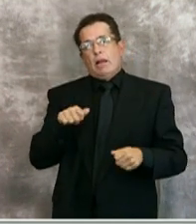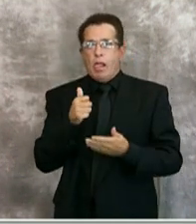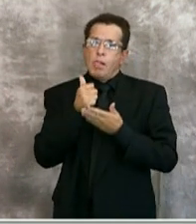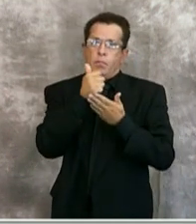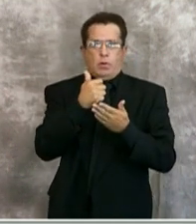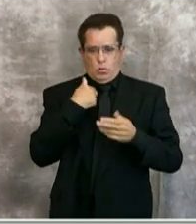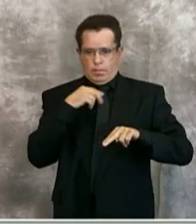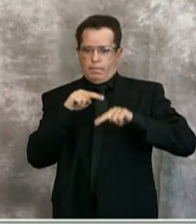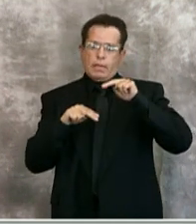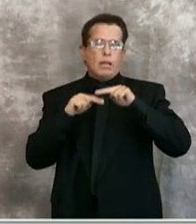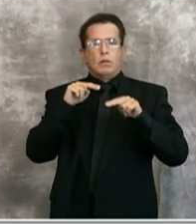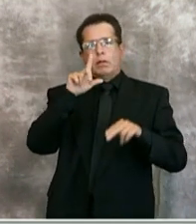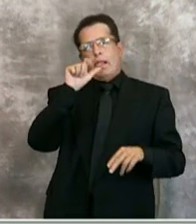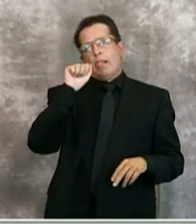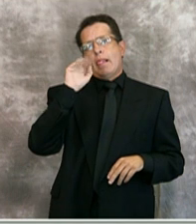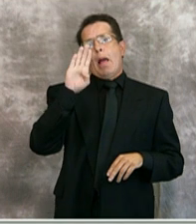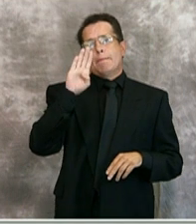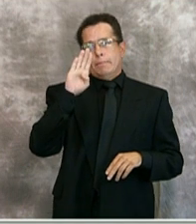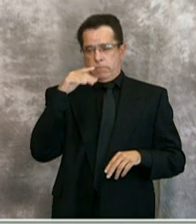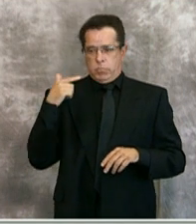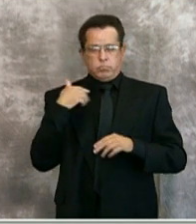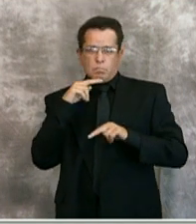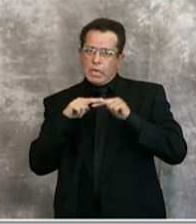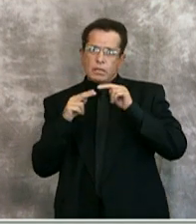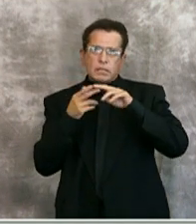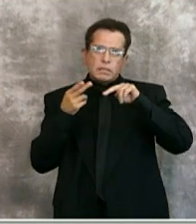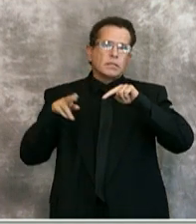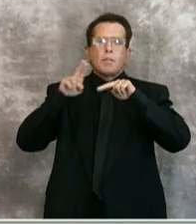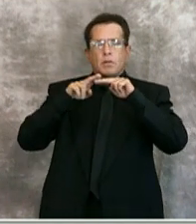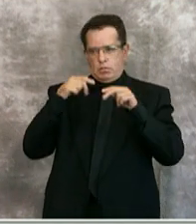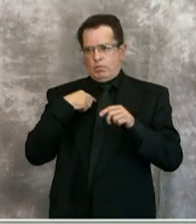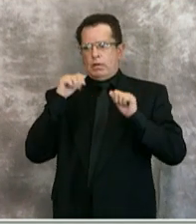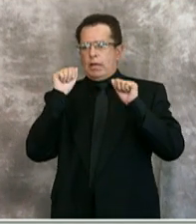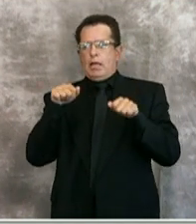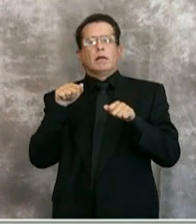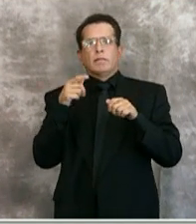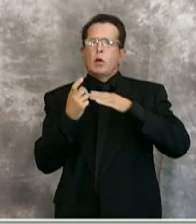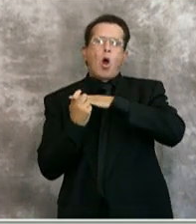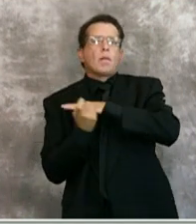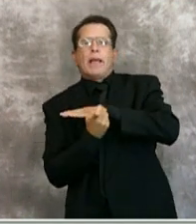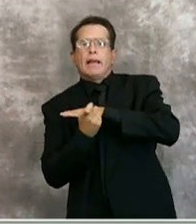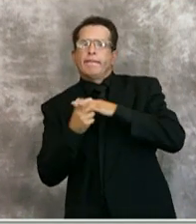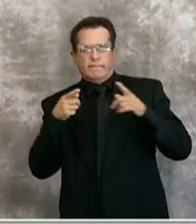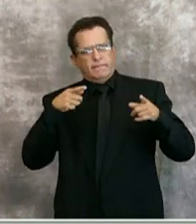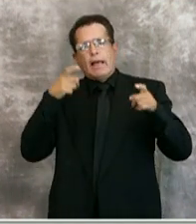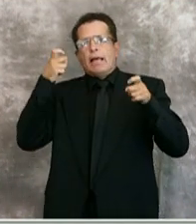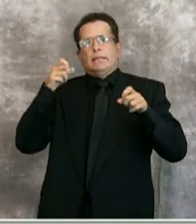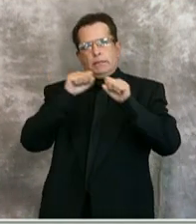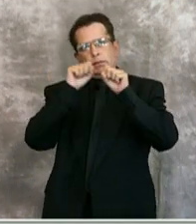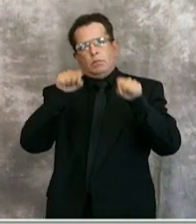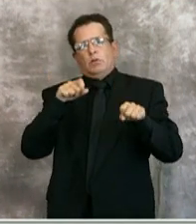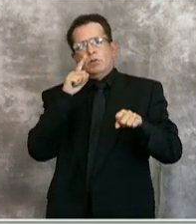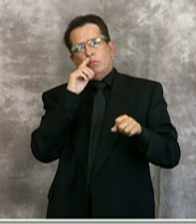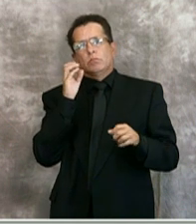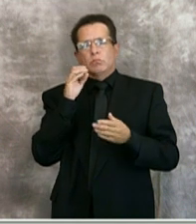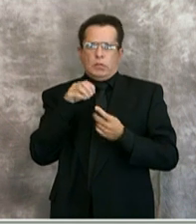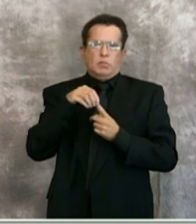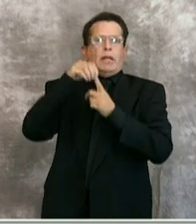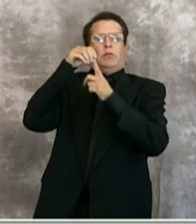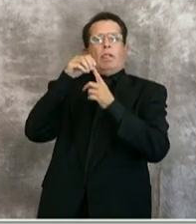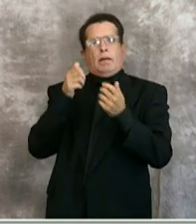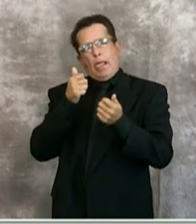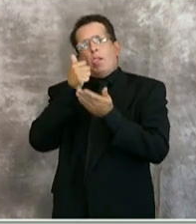lab from the ground up to be able to be highly automated and scalable, making it a unique fit for the ever-growing demand